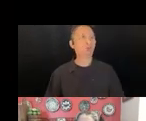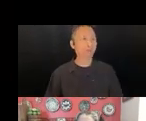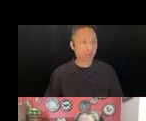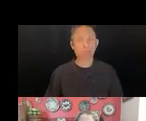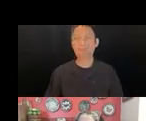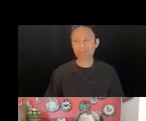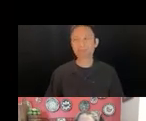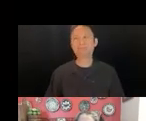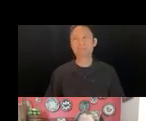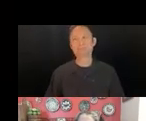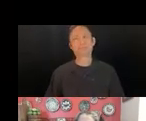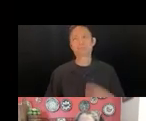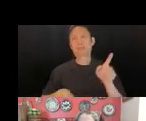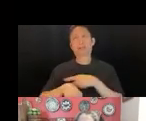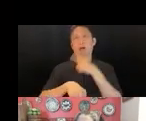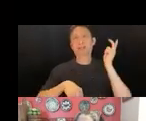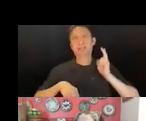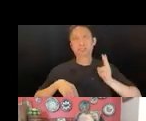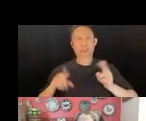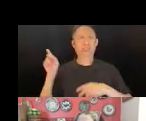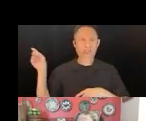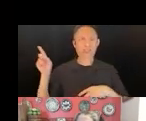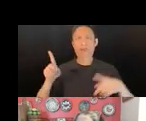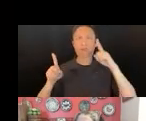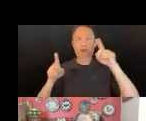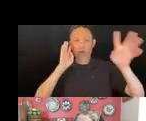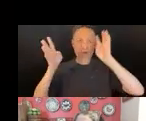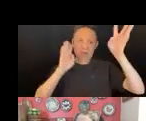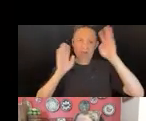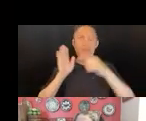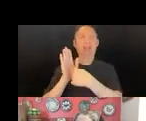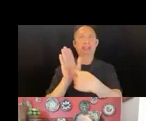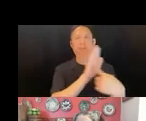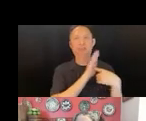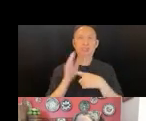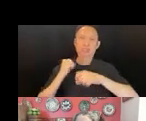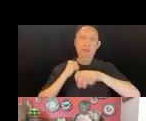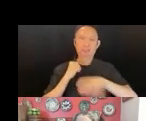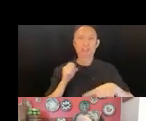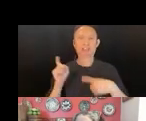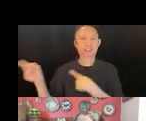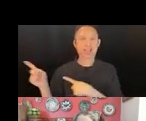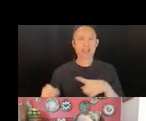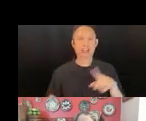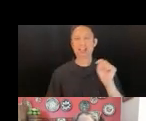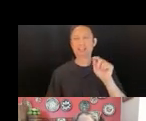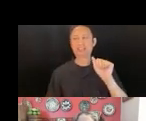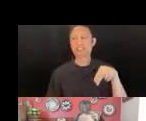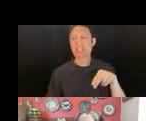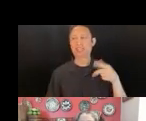of creative exhibition promotion, and I just happen to have this Dan Graham invitation card. I think it's from